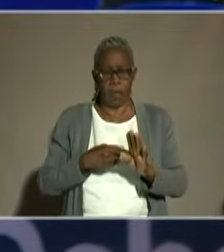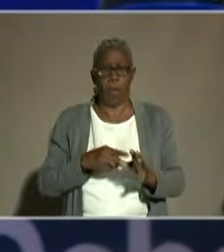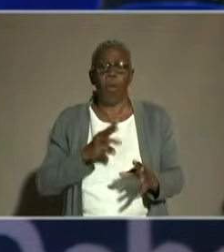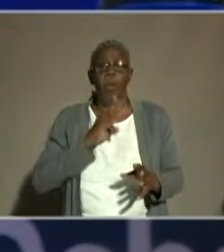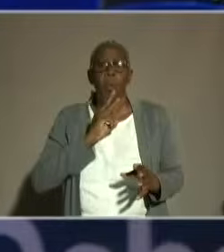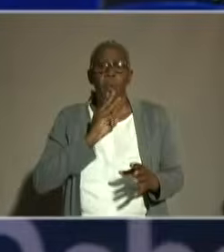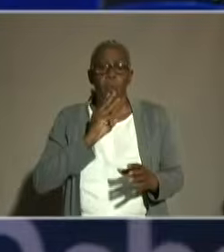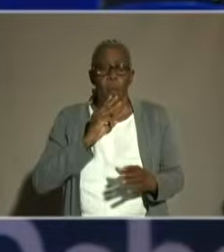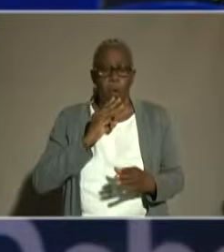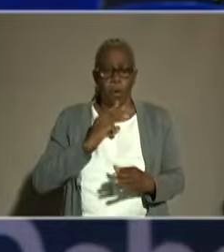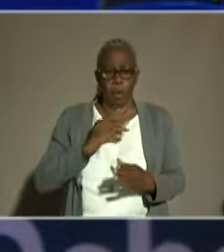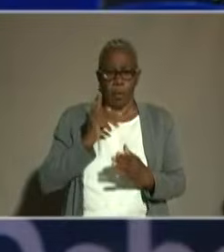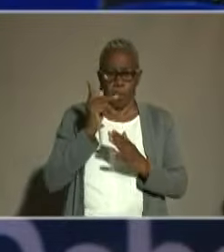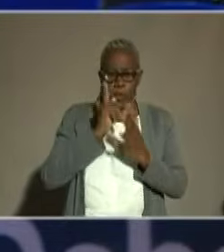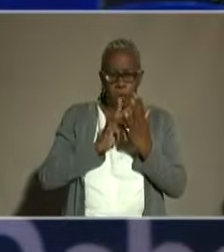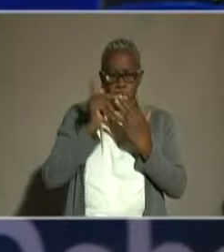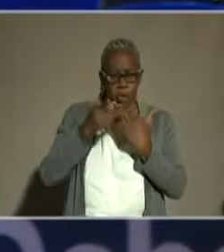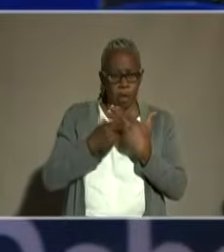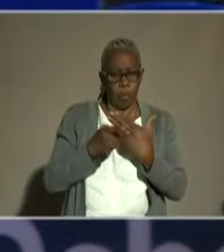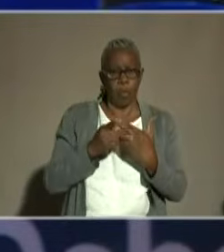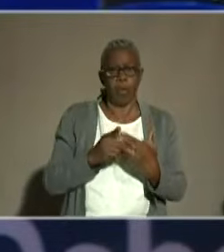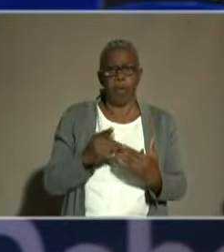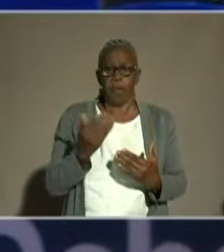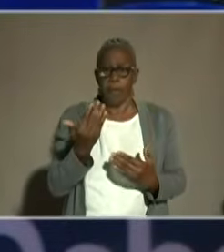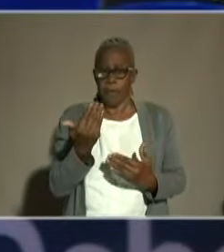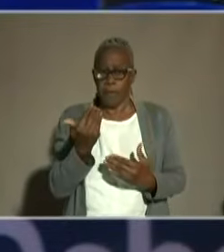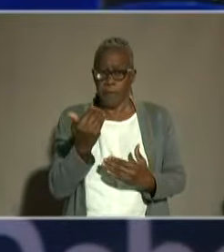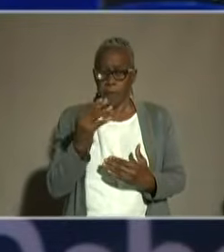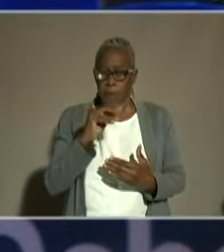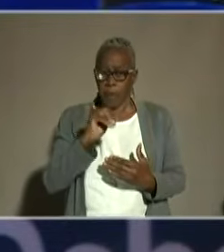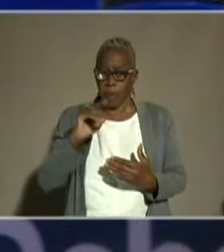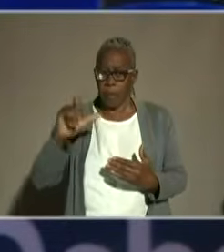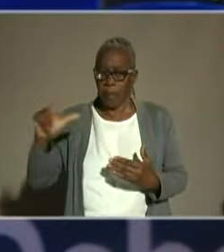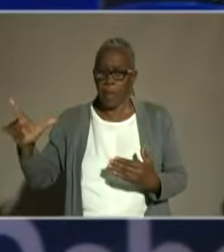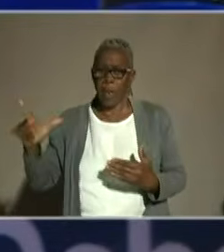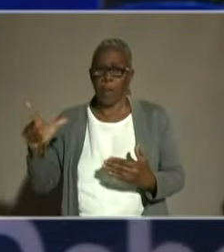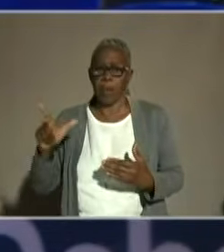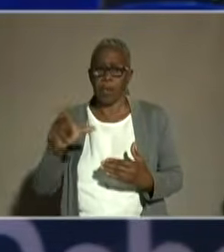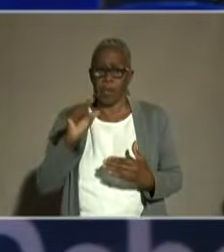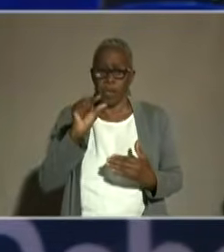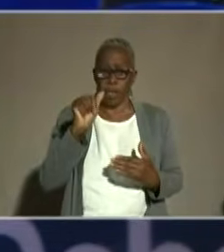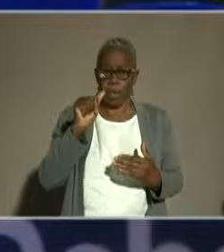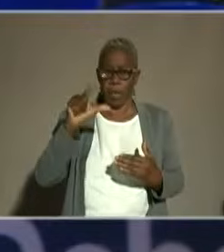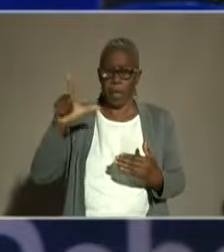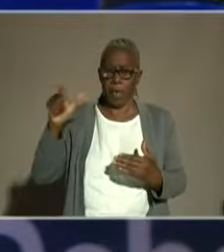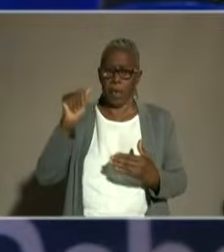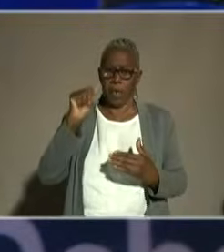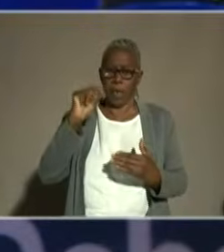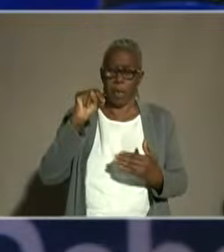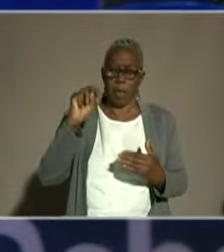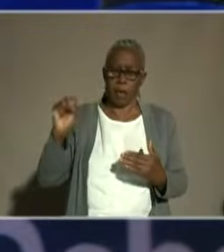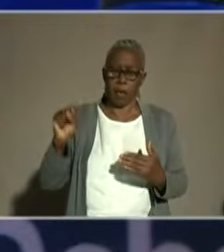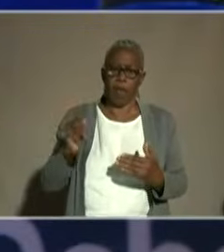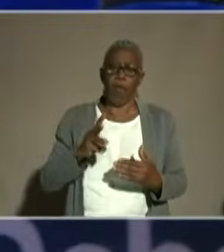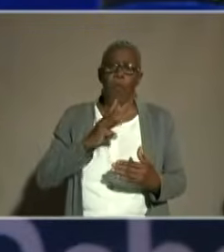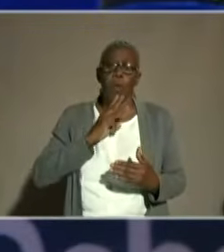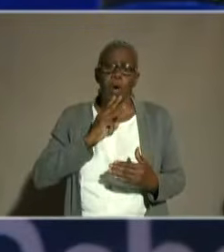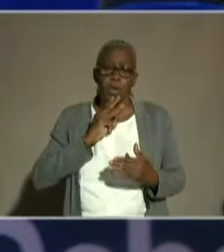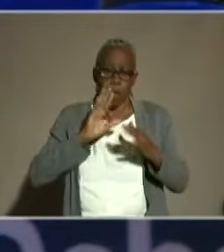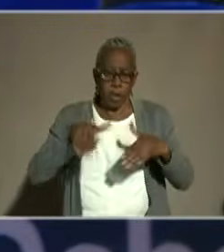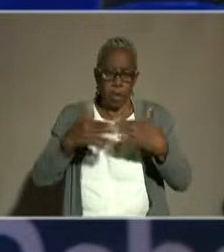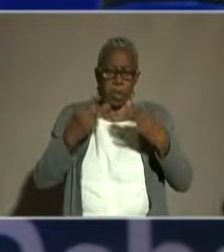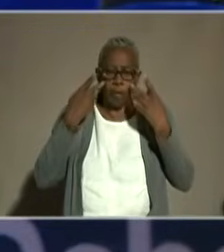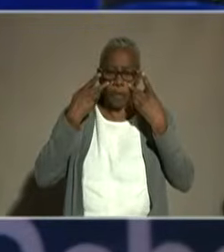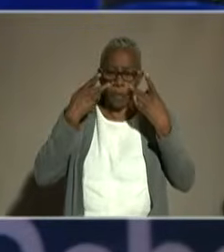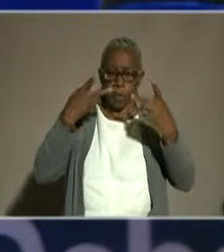project, for which we are pulling 15 million gallons of water from the Rio Cobre per day. So we must protect that asset, and I give the public